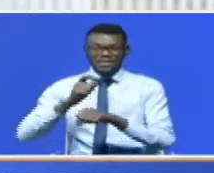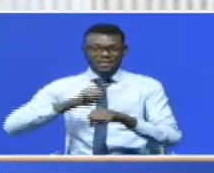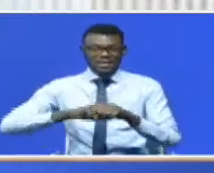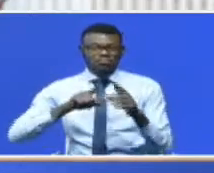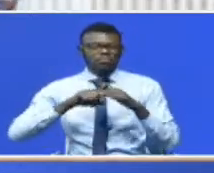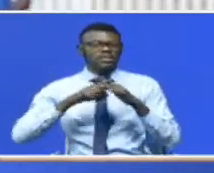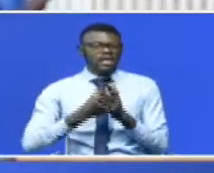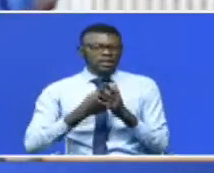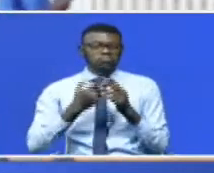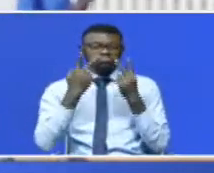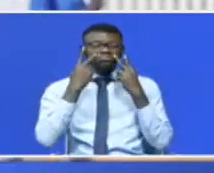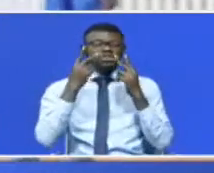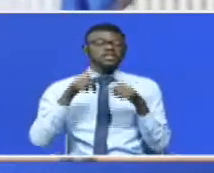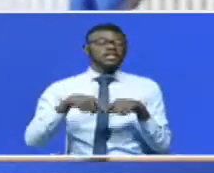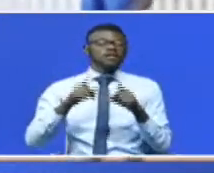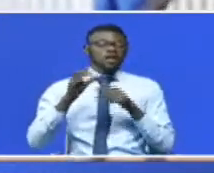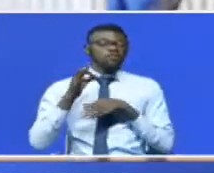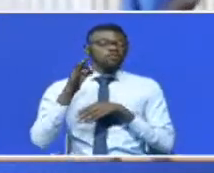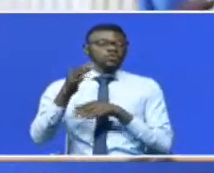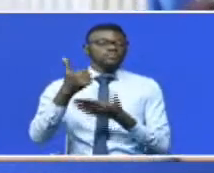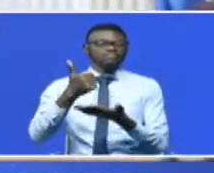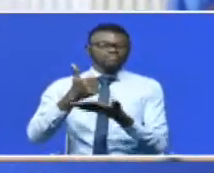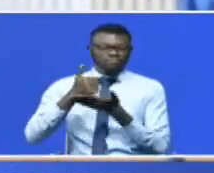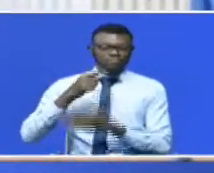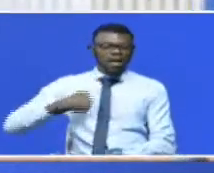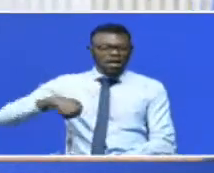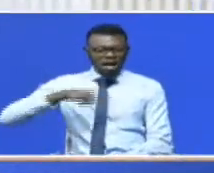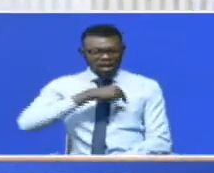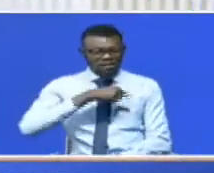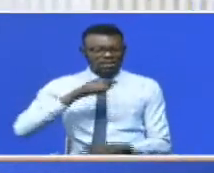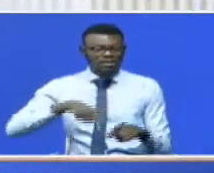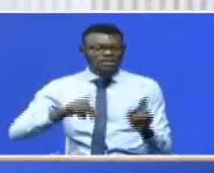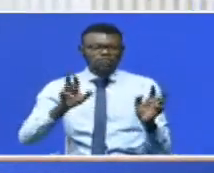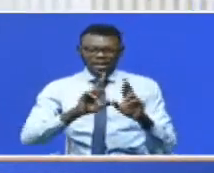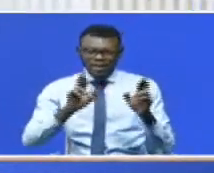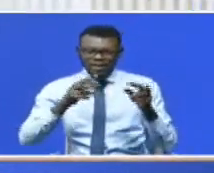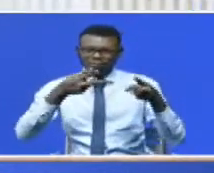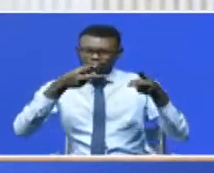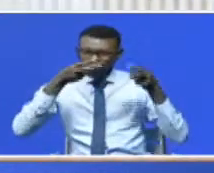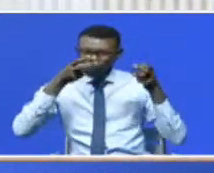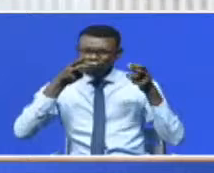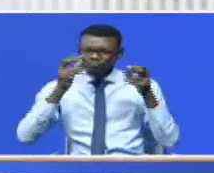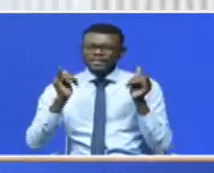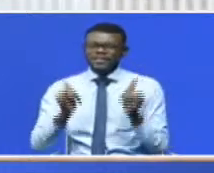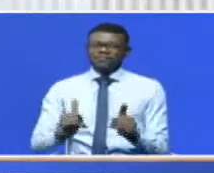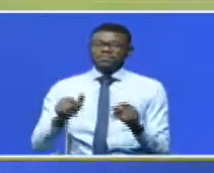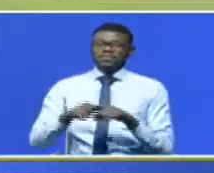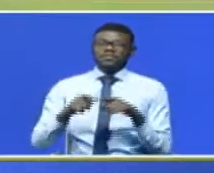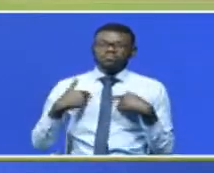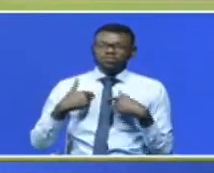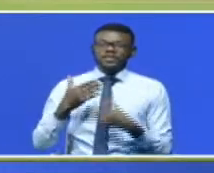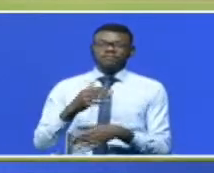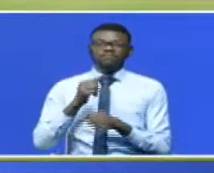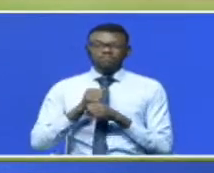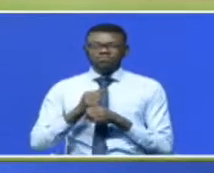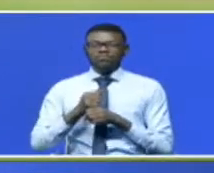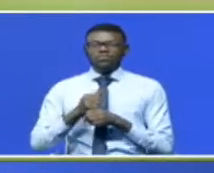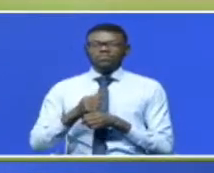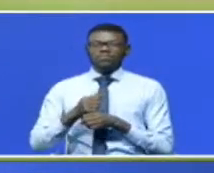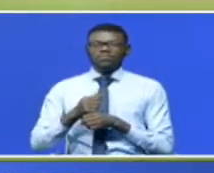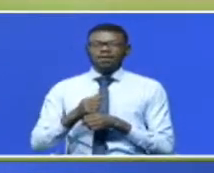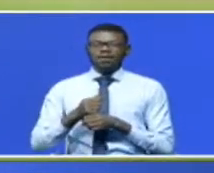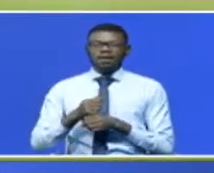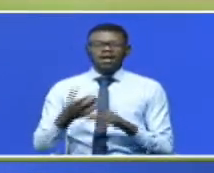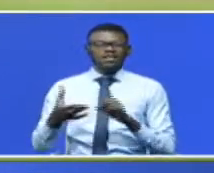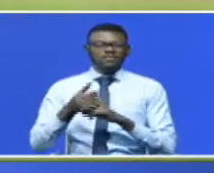And he's a future player. He's ready to play and he's willing to learn. I'm confident that he's going to do more. Hii ni bao yangu ya pili so